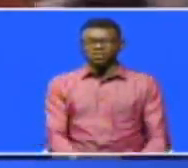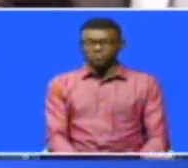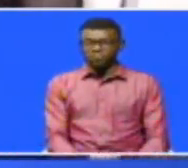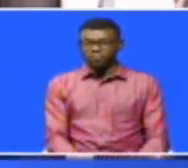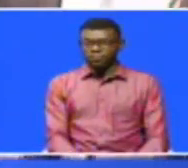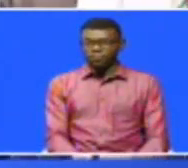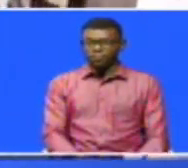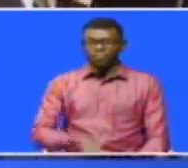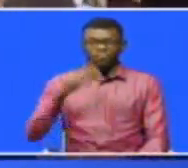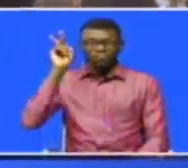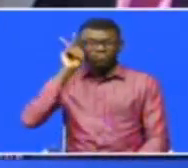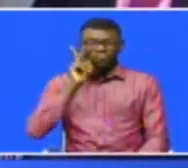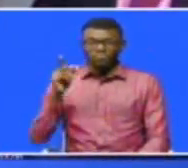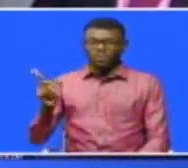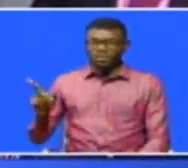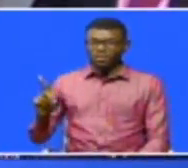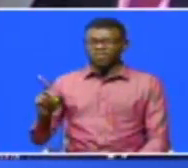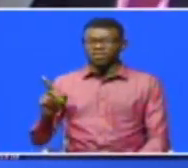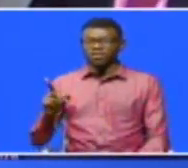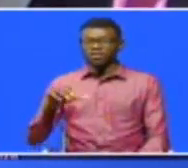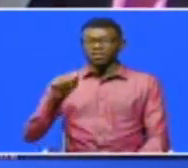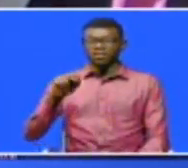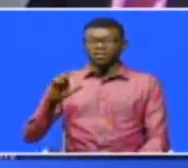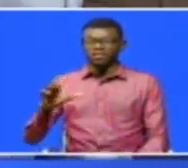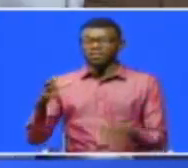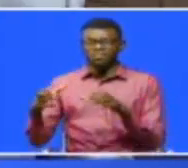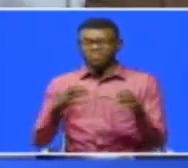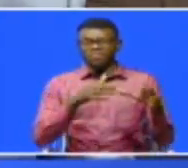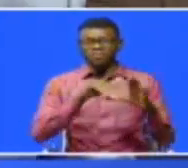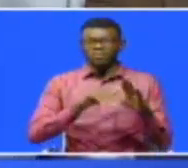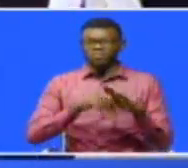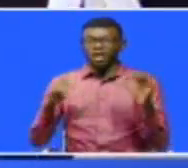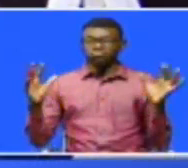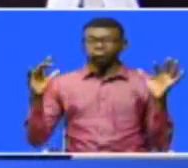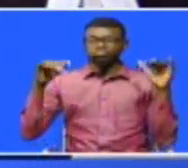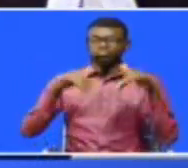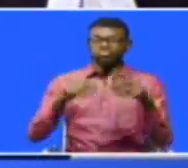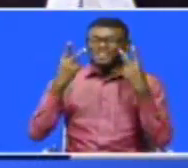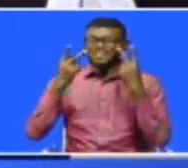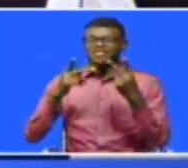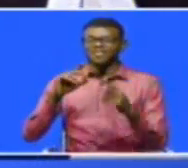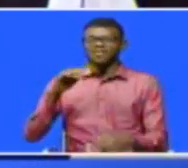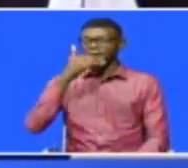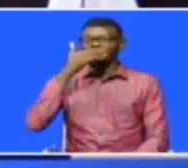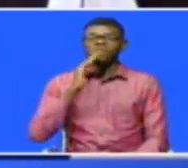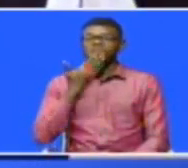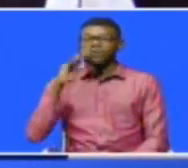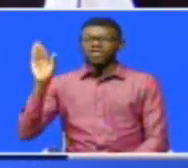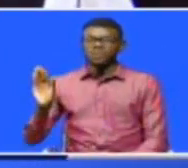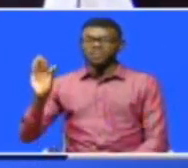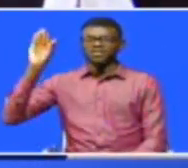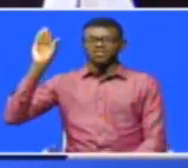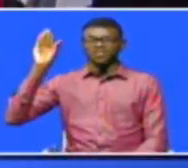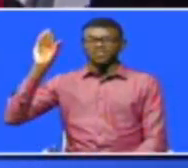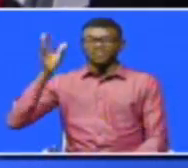At Karen Nairobi, that's where the ANC party members converge to witness Musalia Mudavadi is given a fresh mandate to lead the party under the new